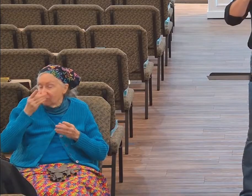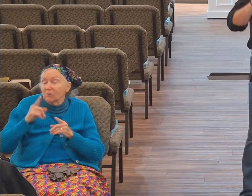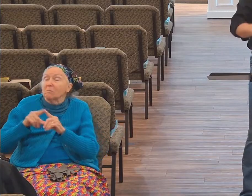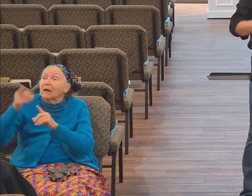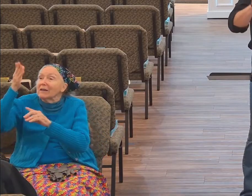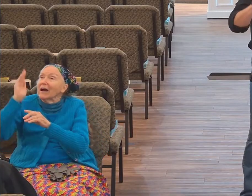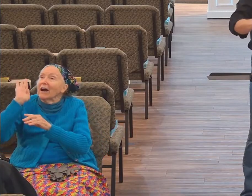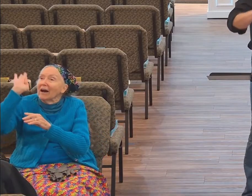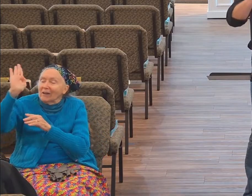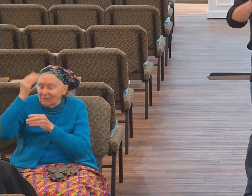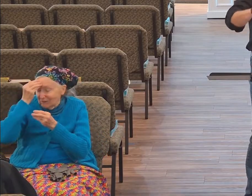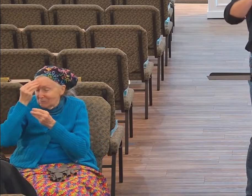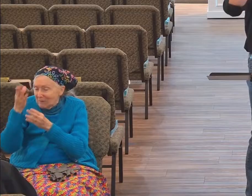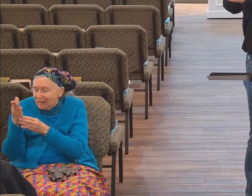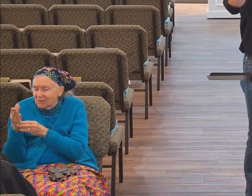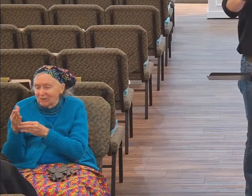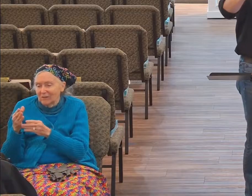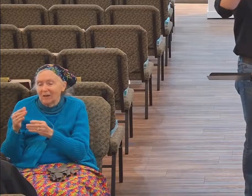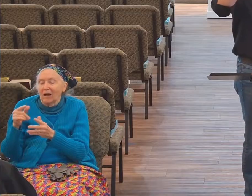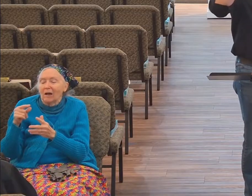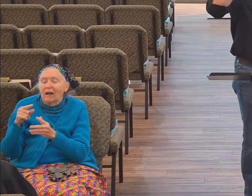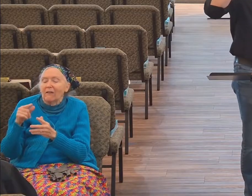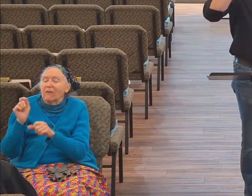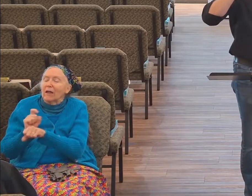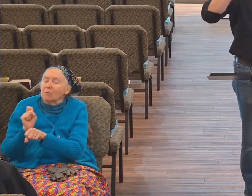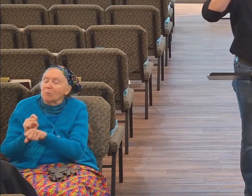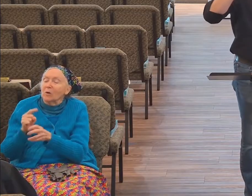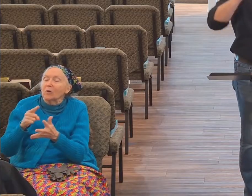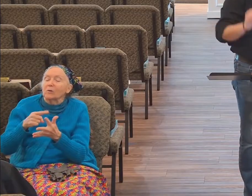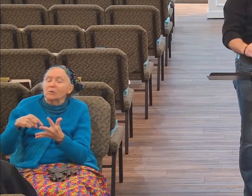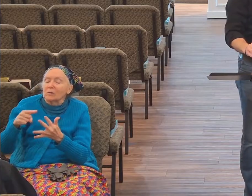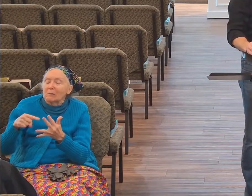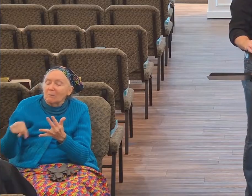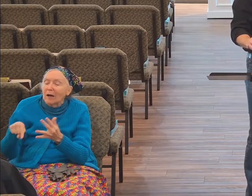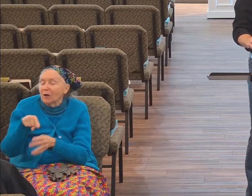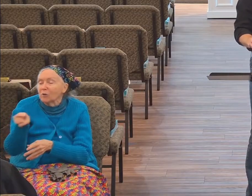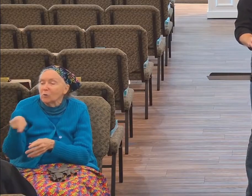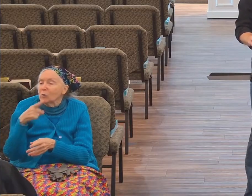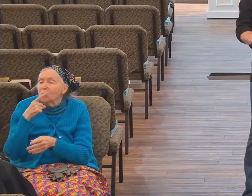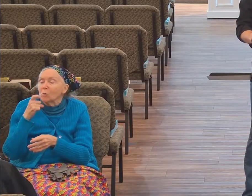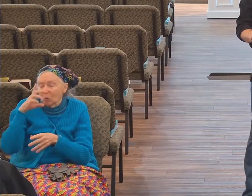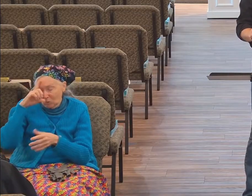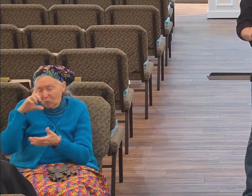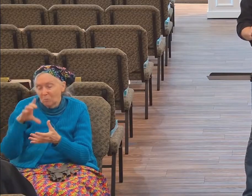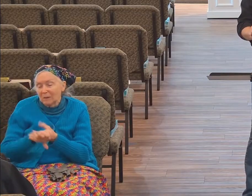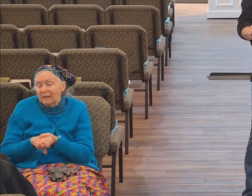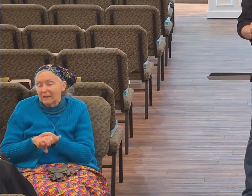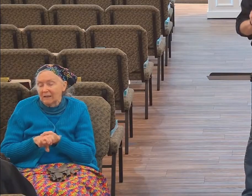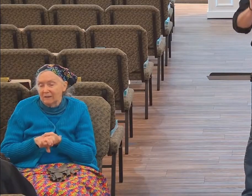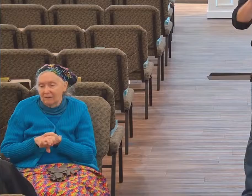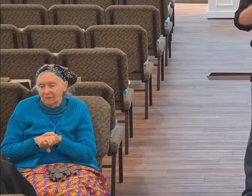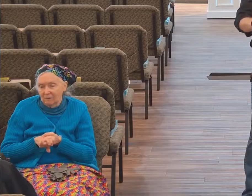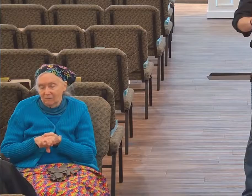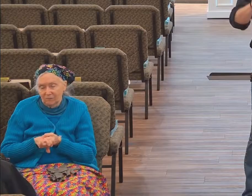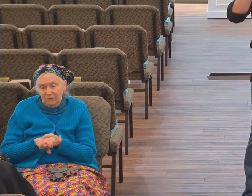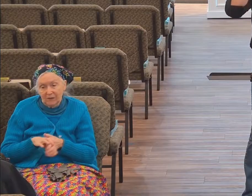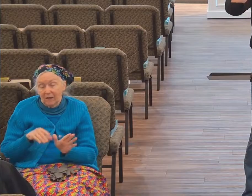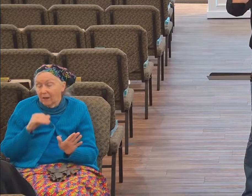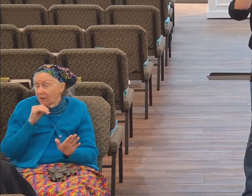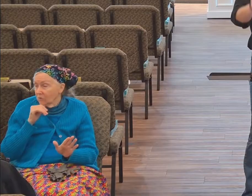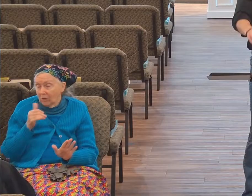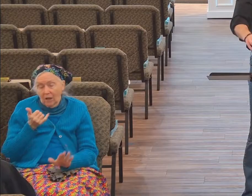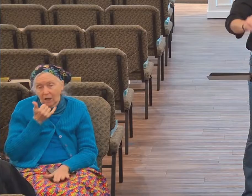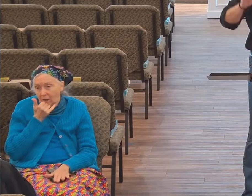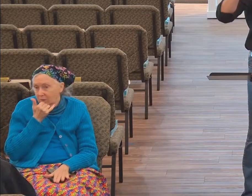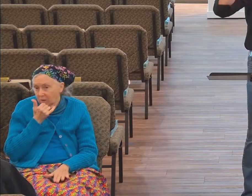and among you who believe. This ties directly back to verse 3, right? It's not of error,